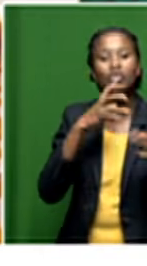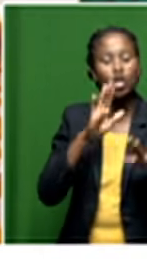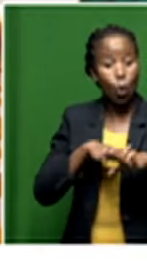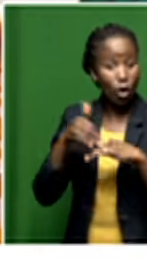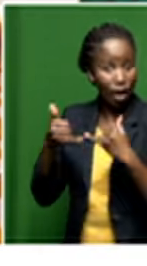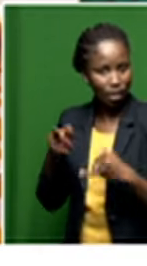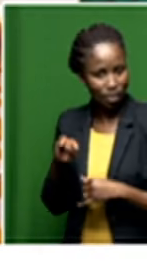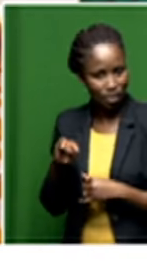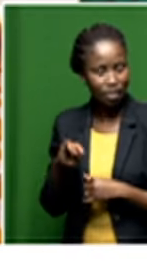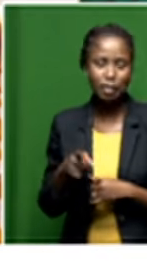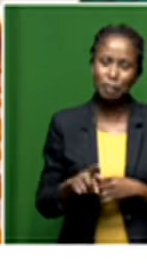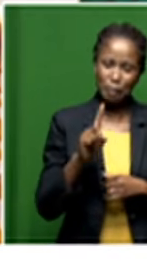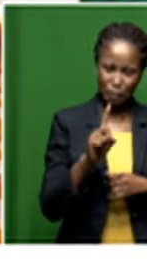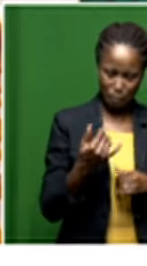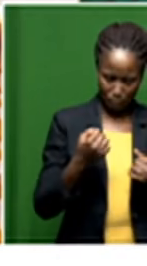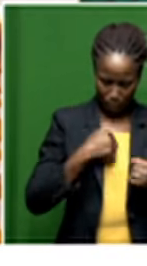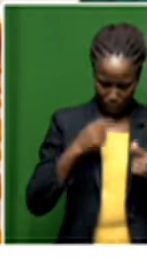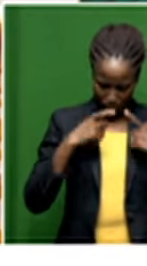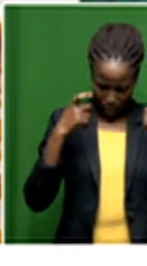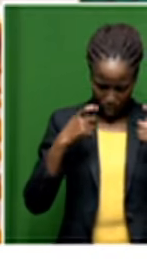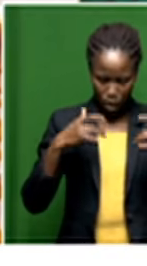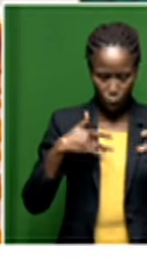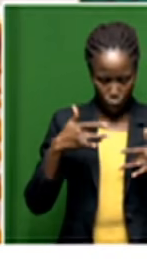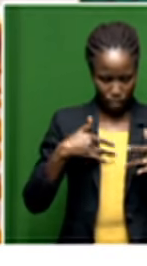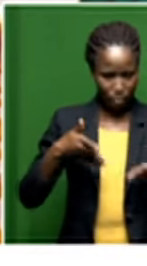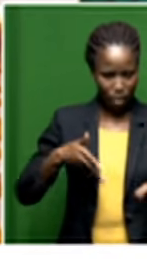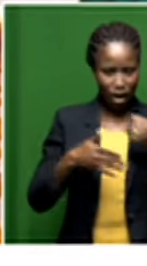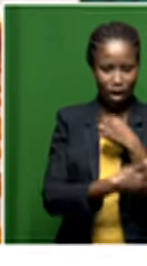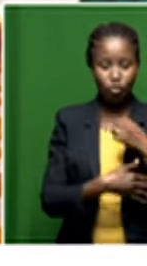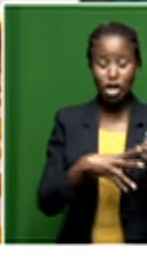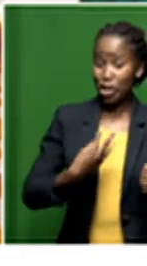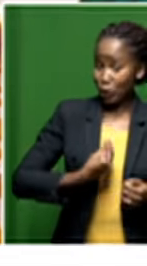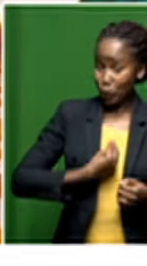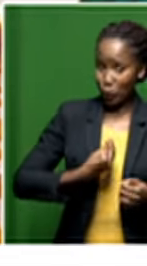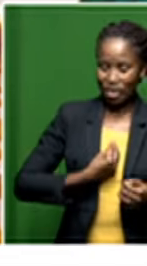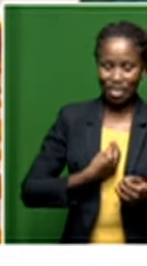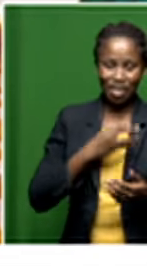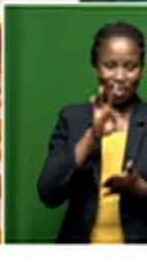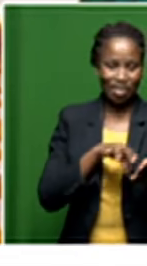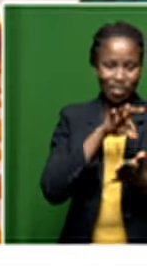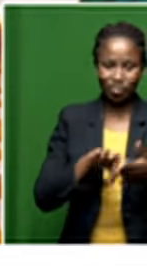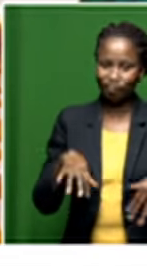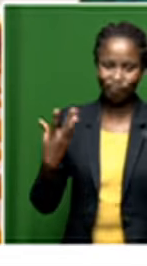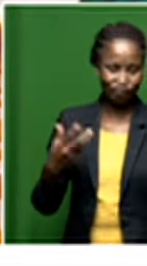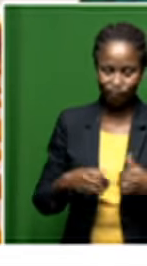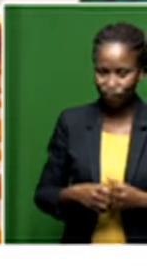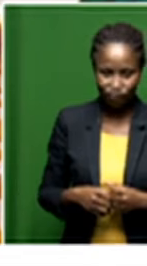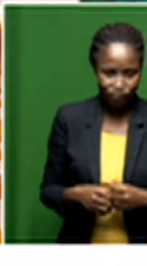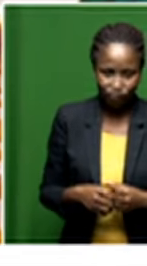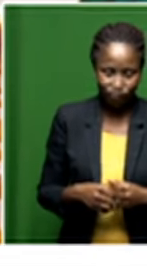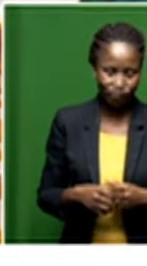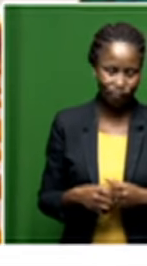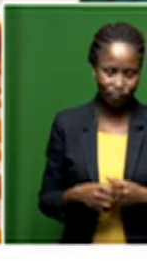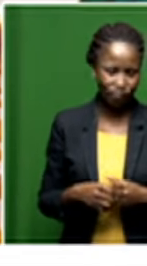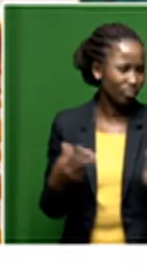registered. One of the biggest worry in this country is the youth not going out and voting, not going out and actively voting and having their